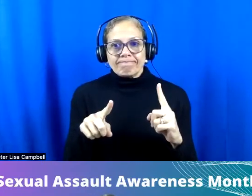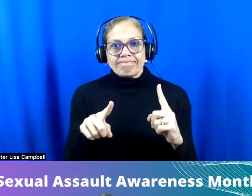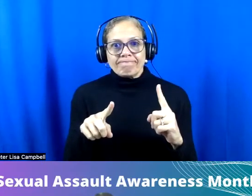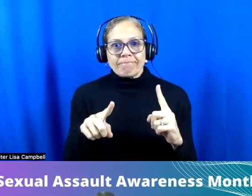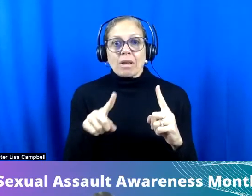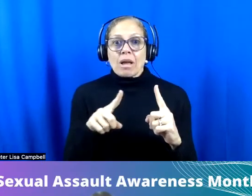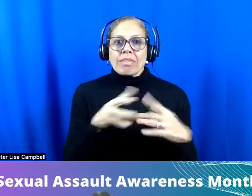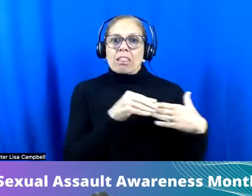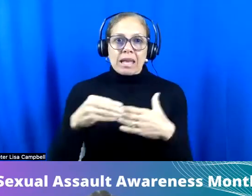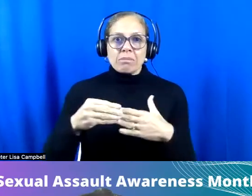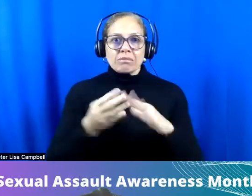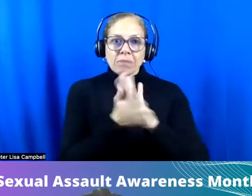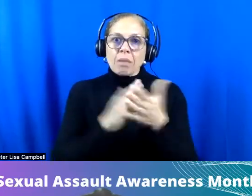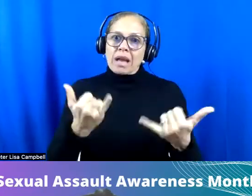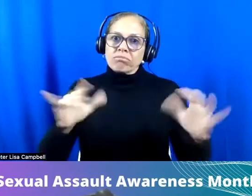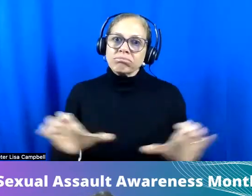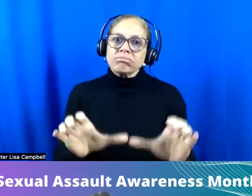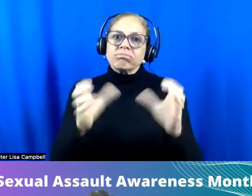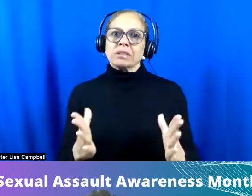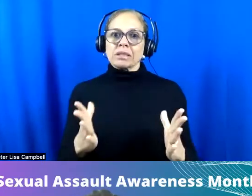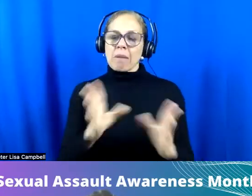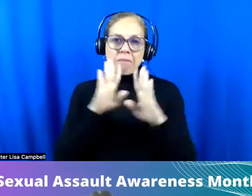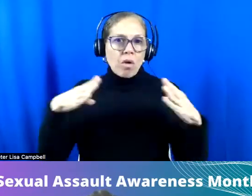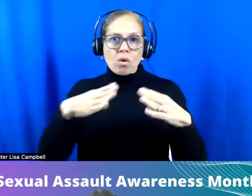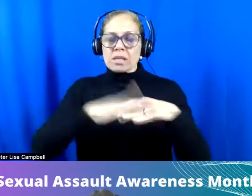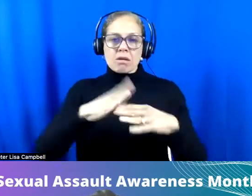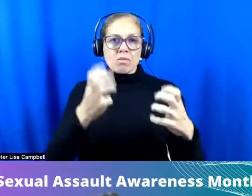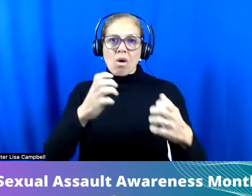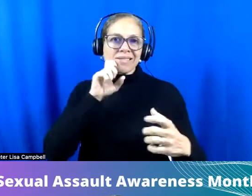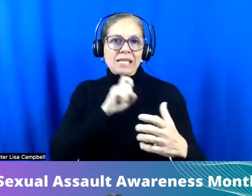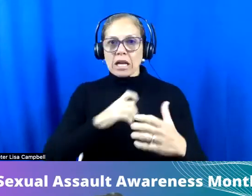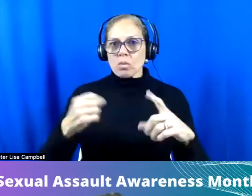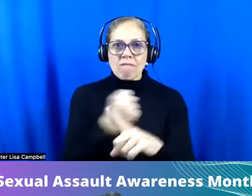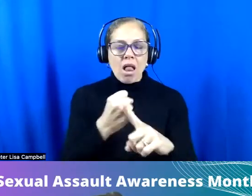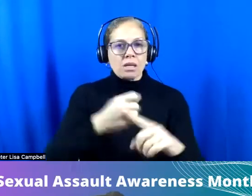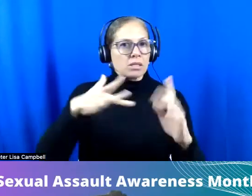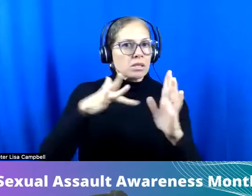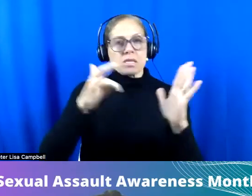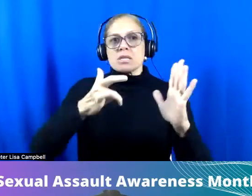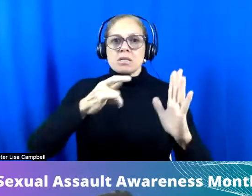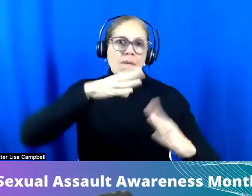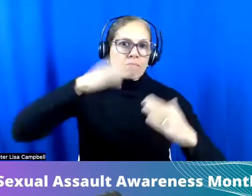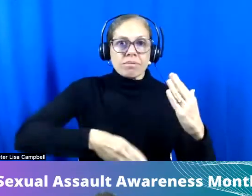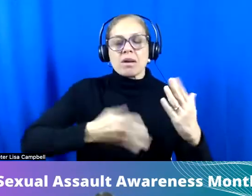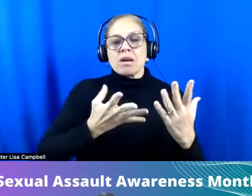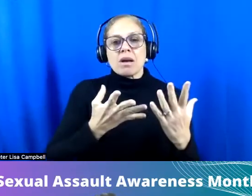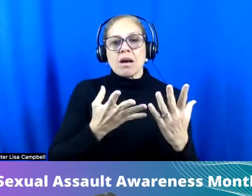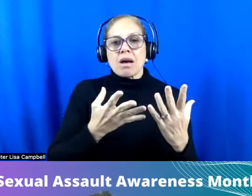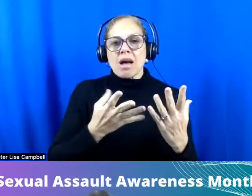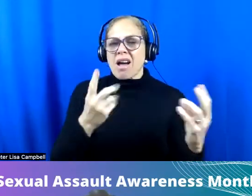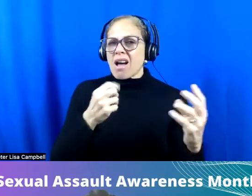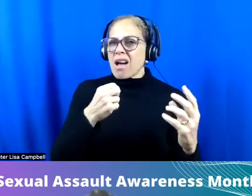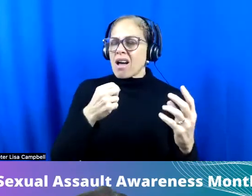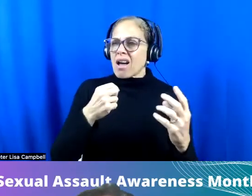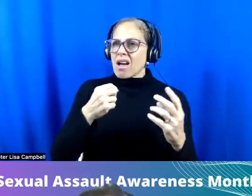an activist committed to disrupting and ending sexual violence. Initially, I wasn't very clear